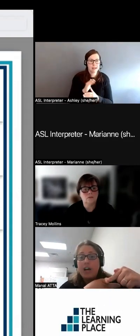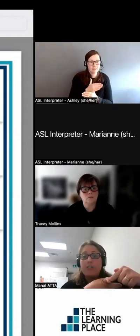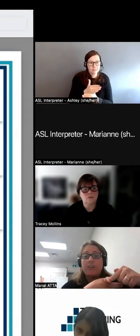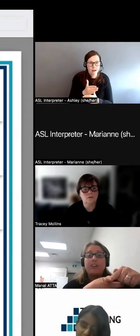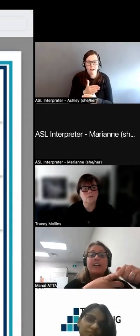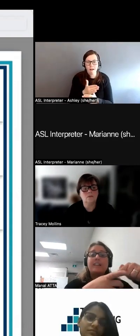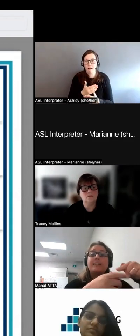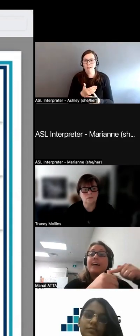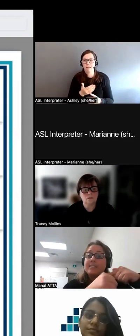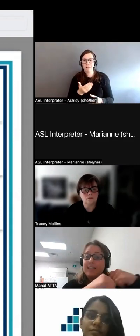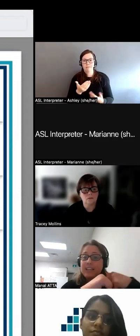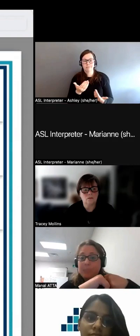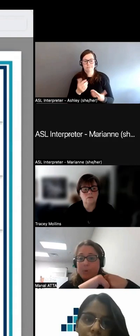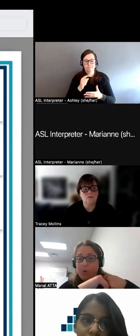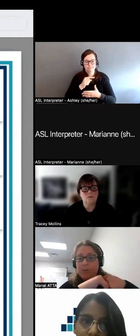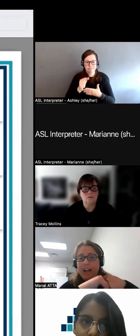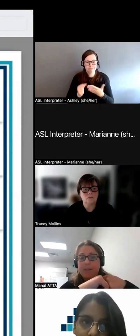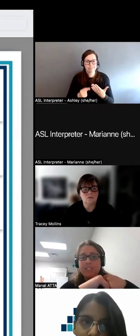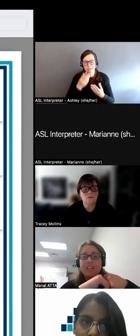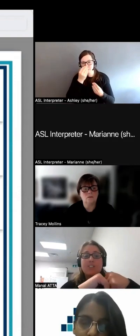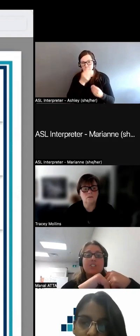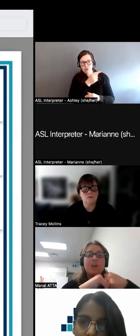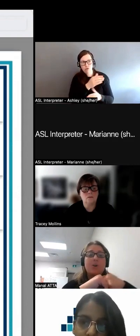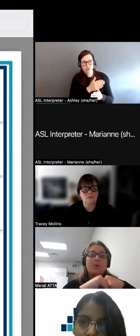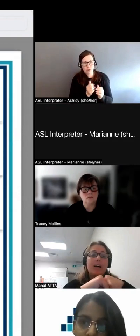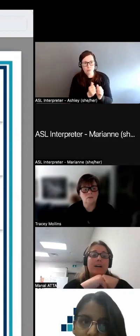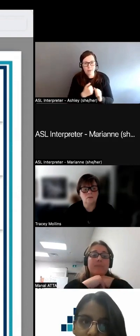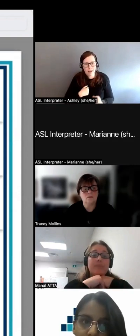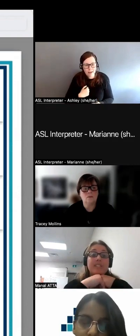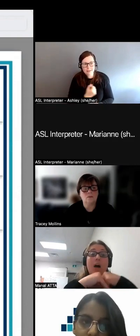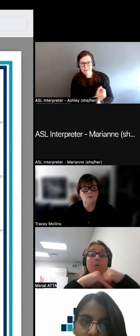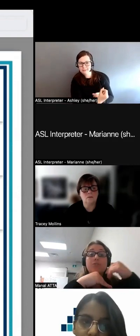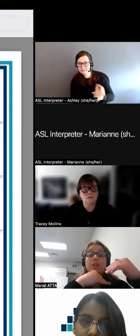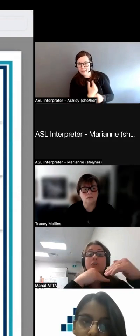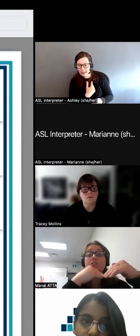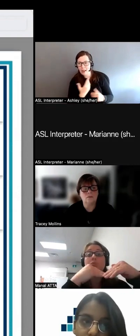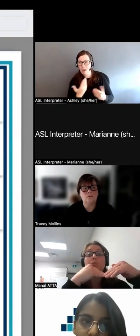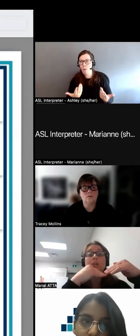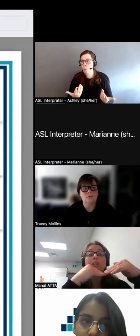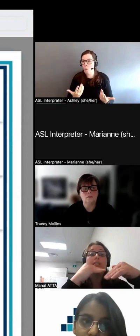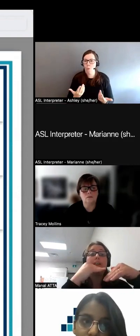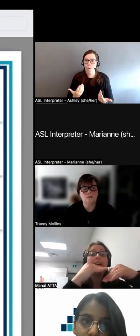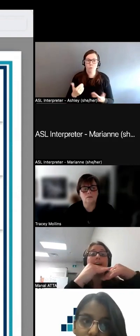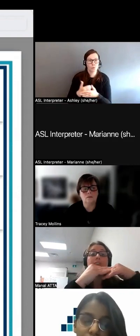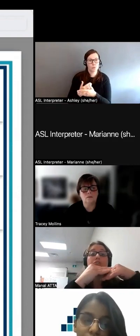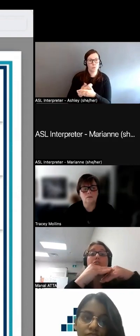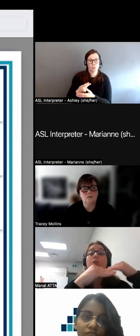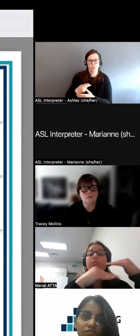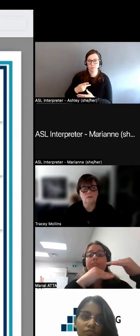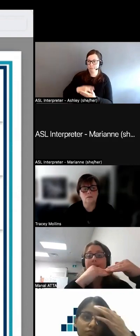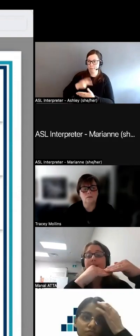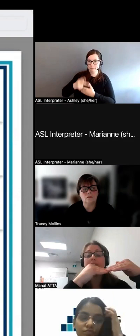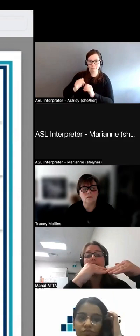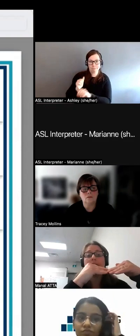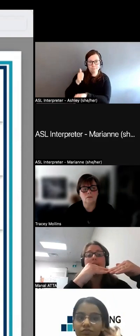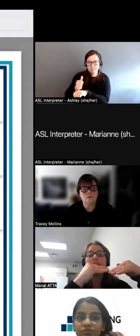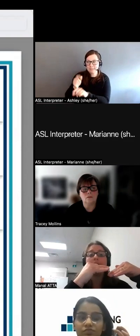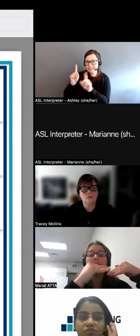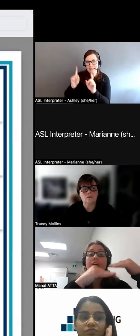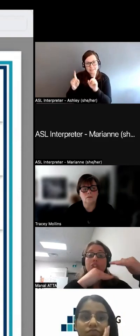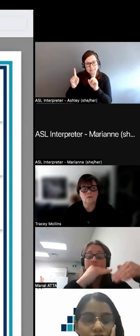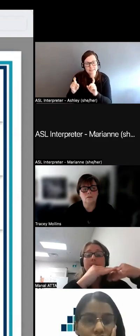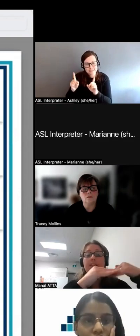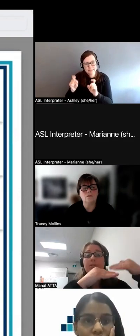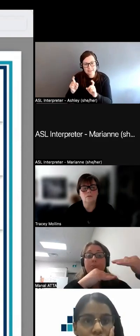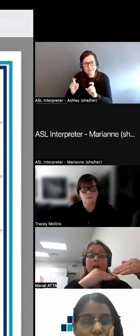each other, testing programs. So this is how we started to solve